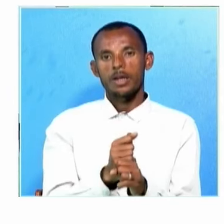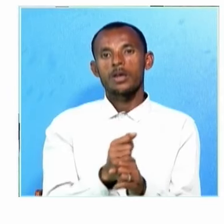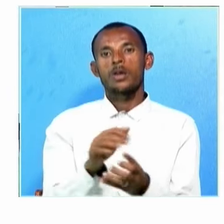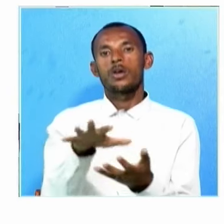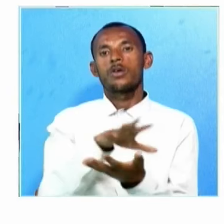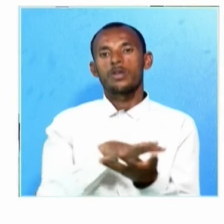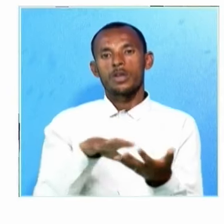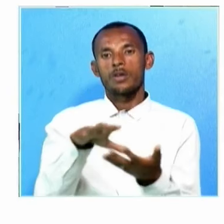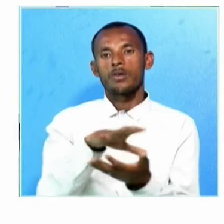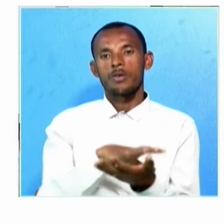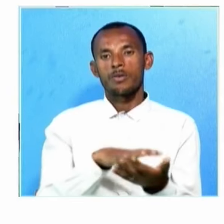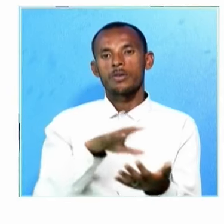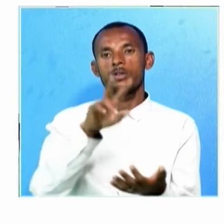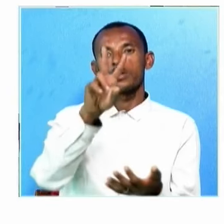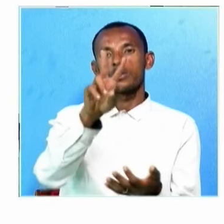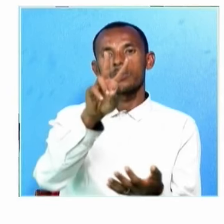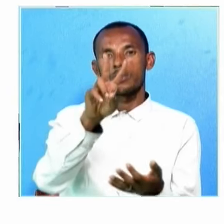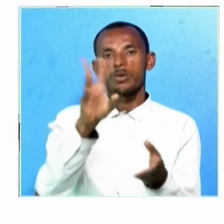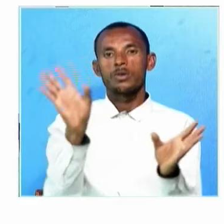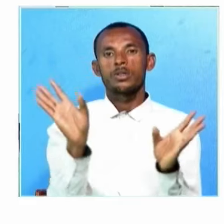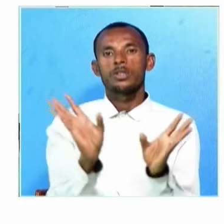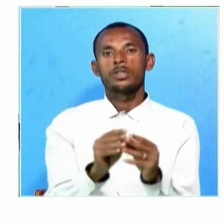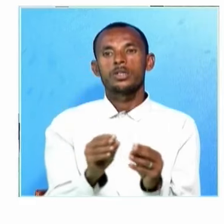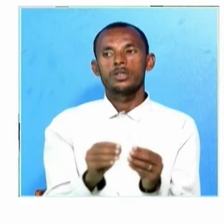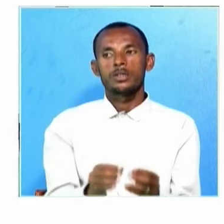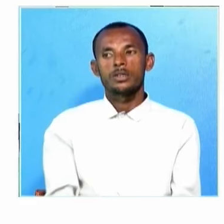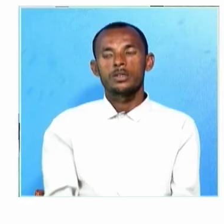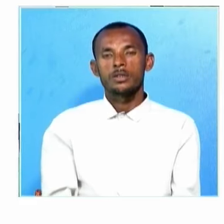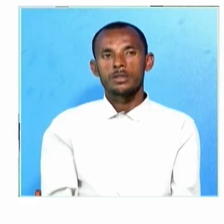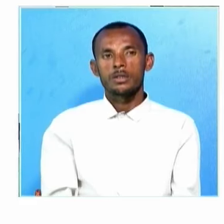union of the two sets.